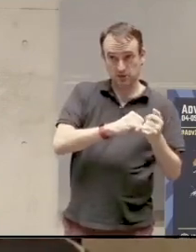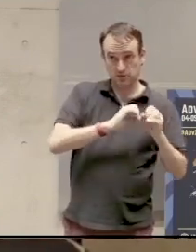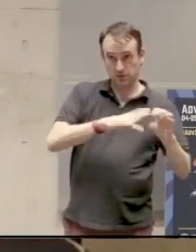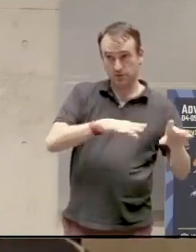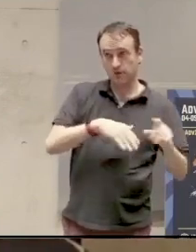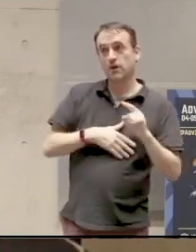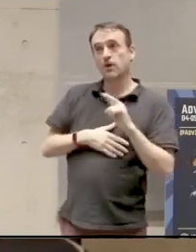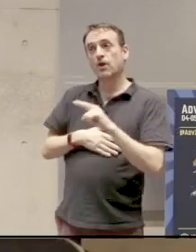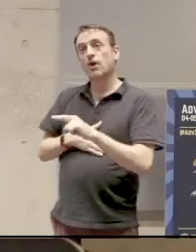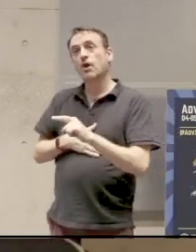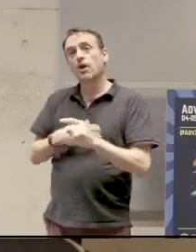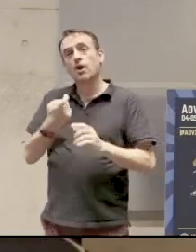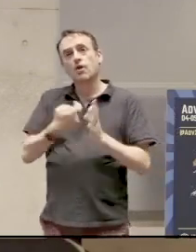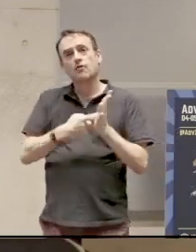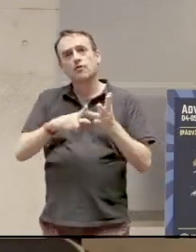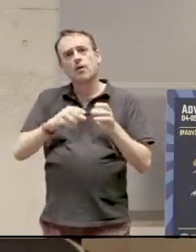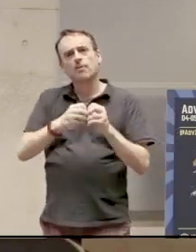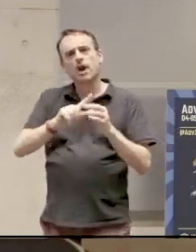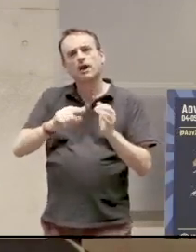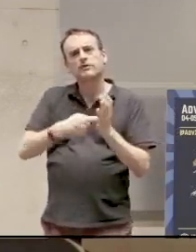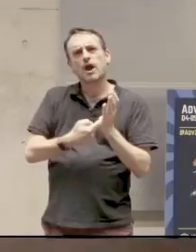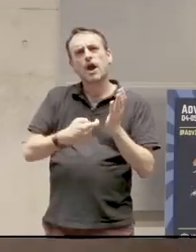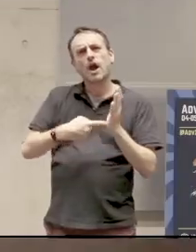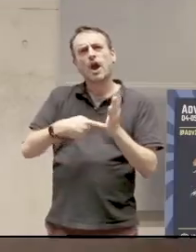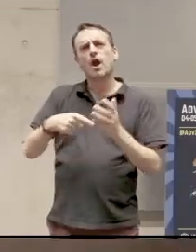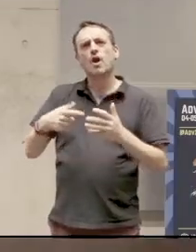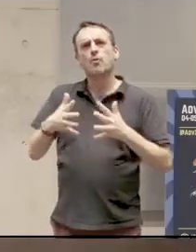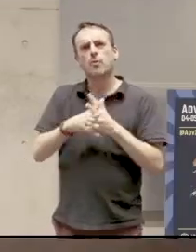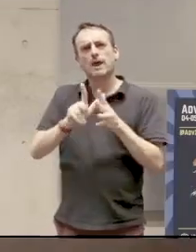Roberta Williams' Colossal Cave.